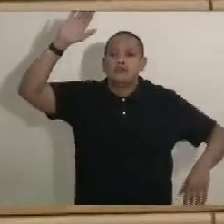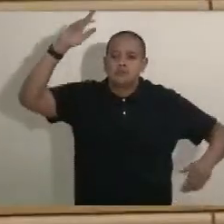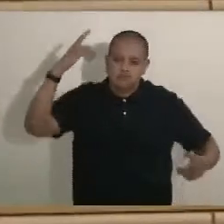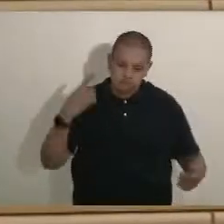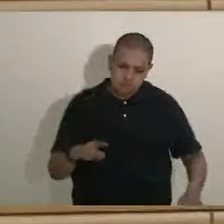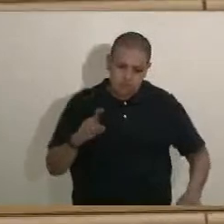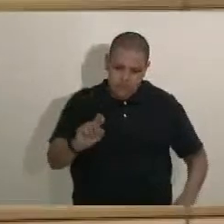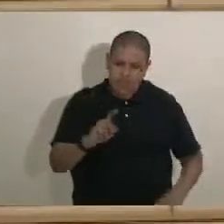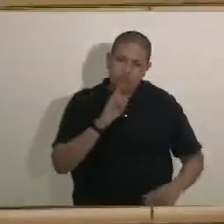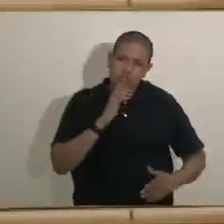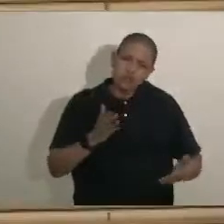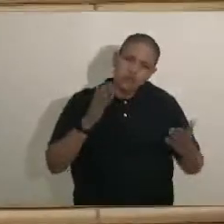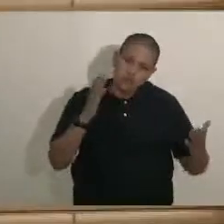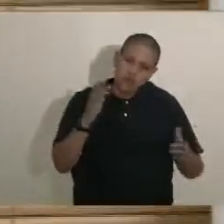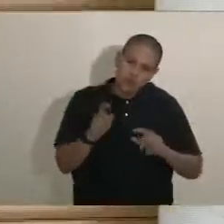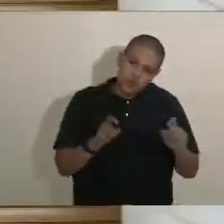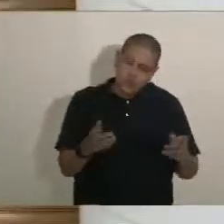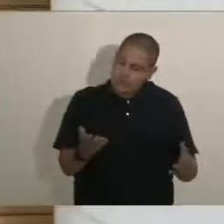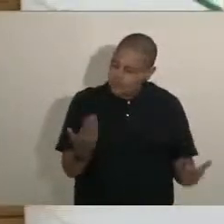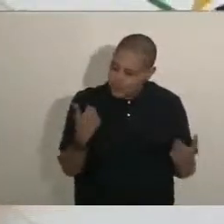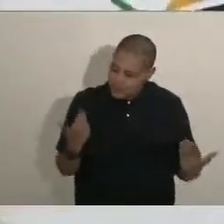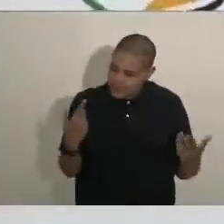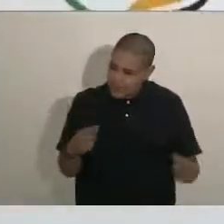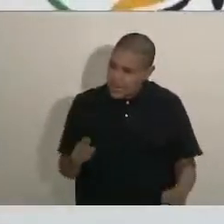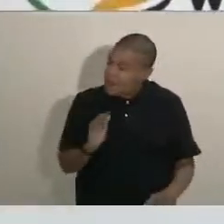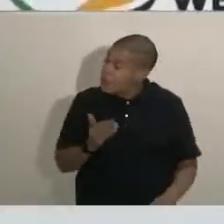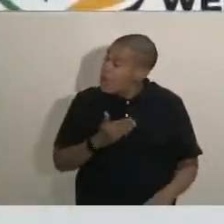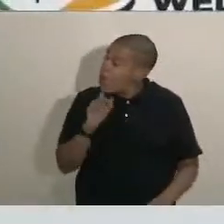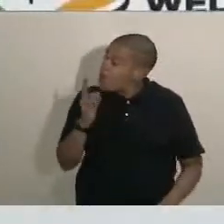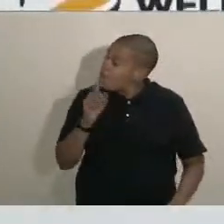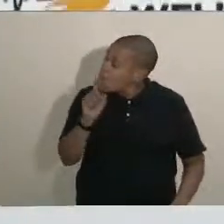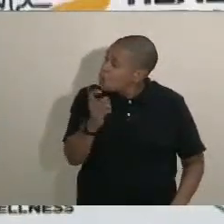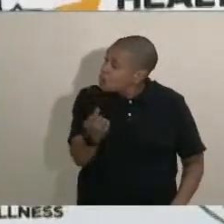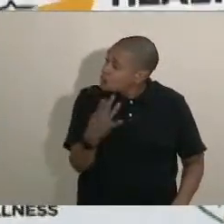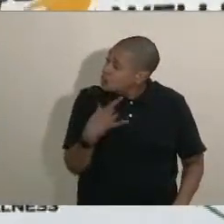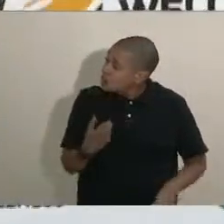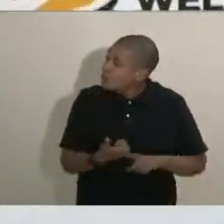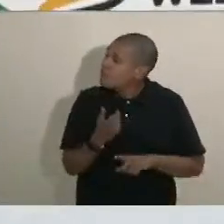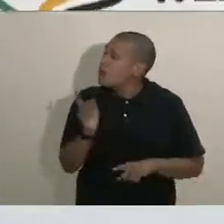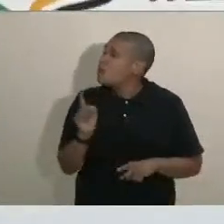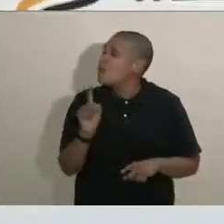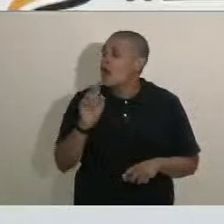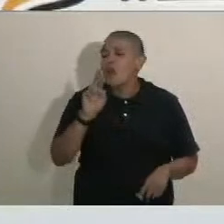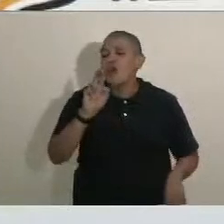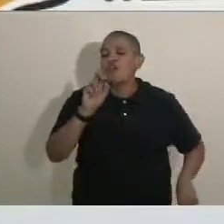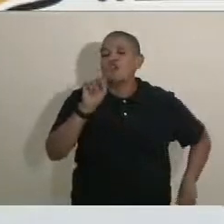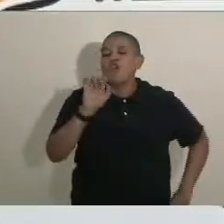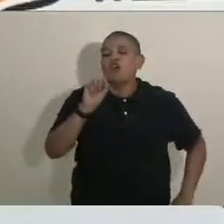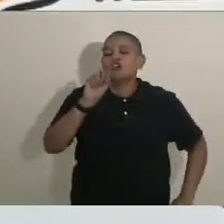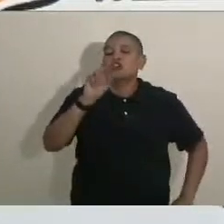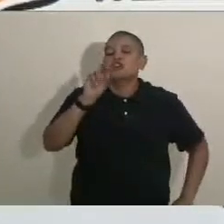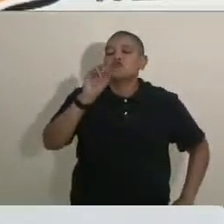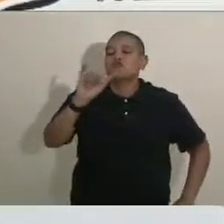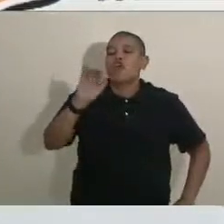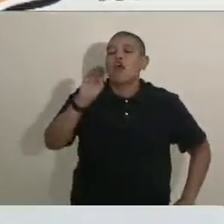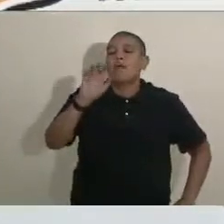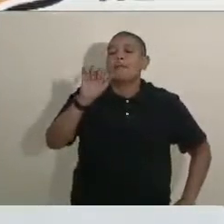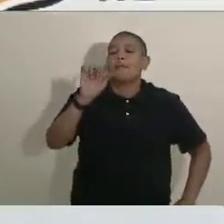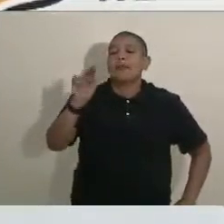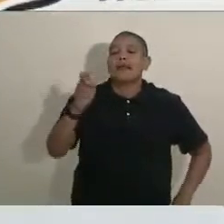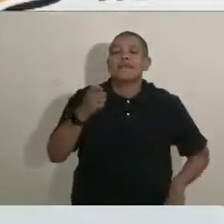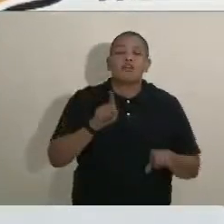order to submit those questions. Our first question this evening comes from Rox Roy McLean of The